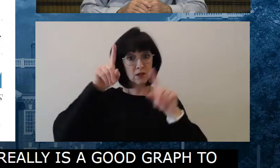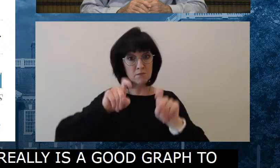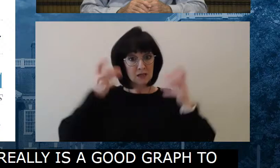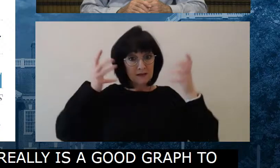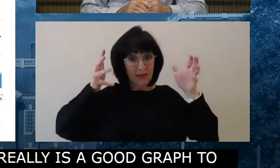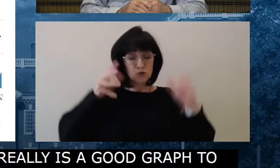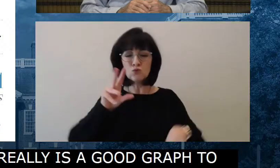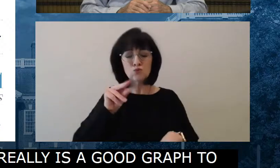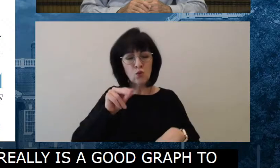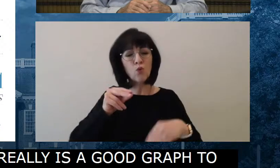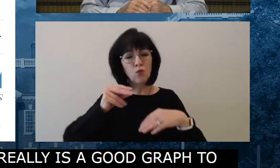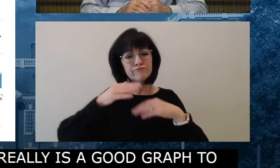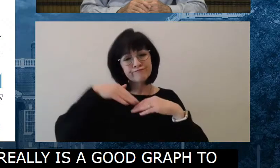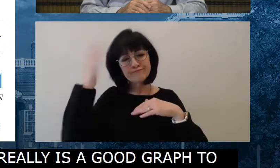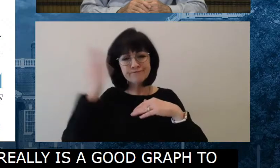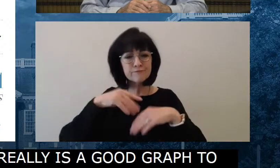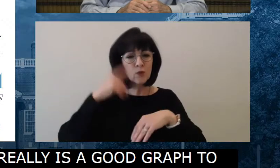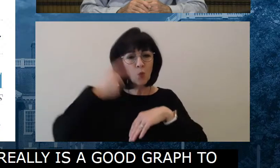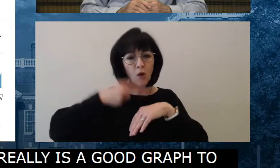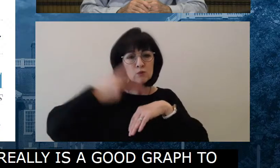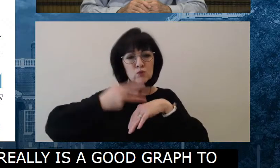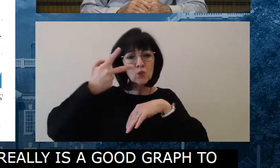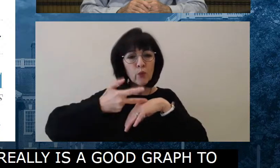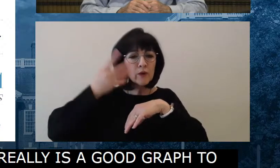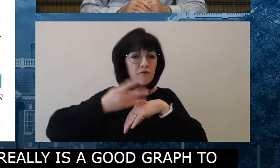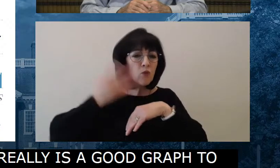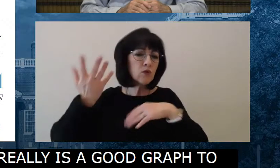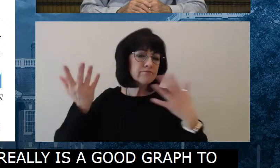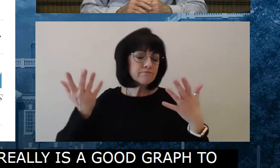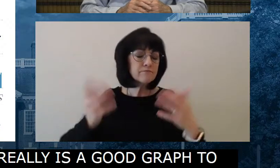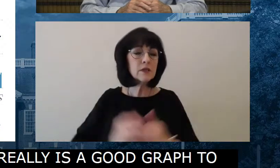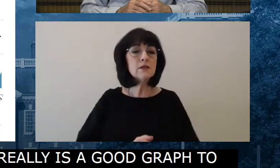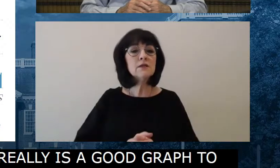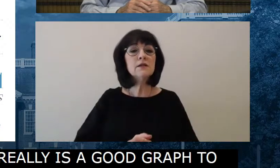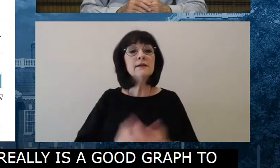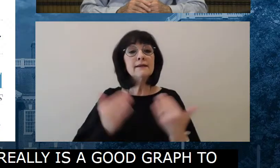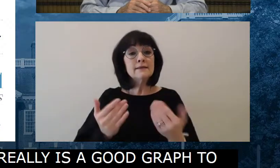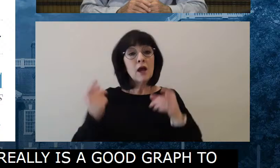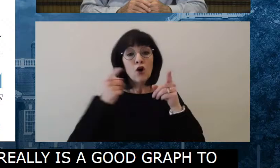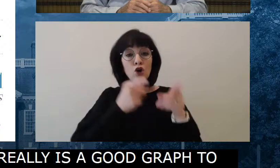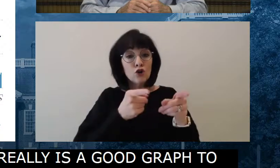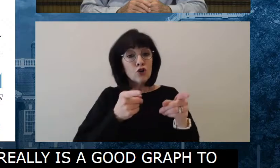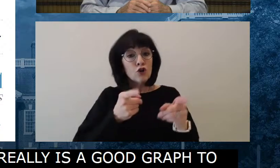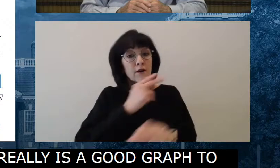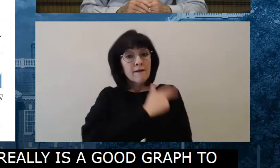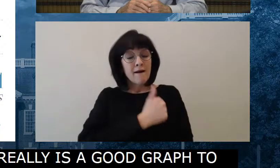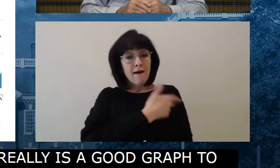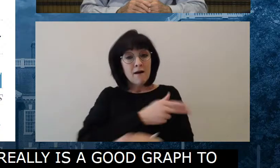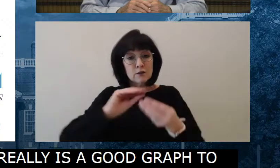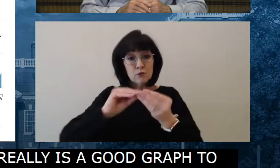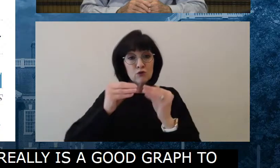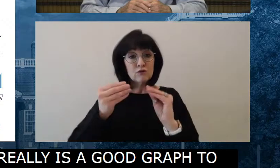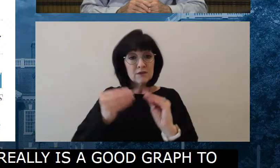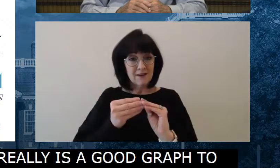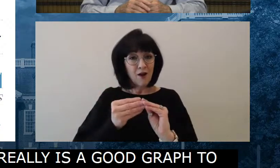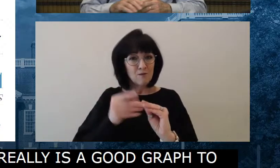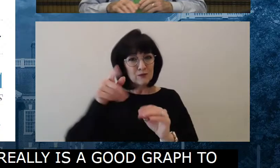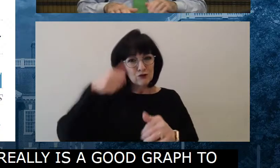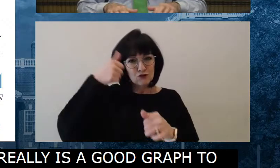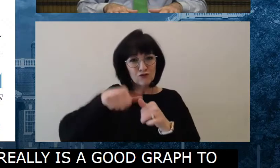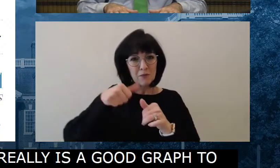early May. The early peak then as conditions improved, or early summer through the summer